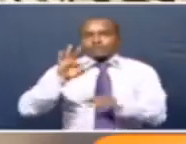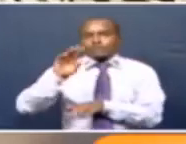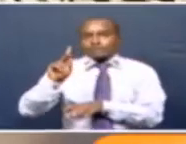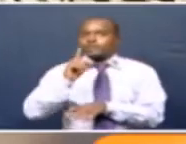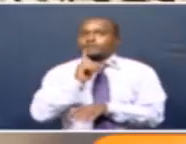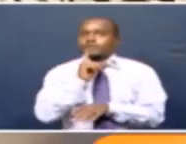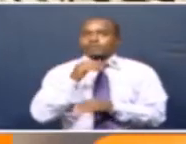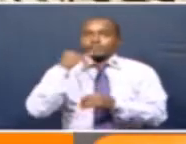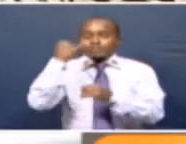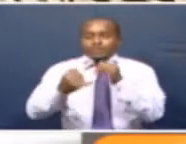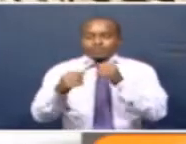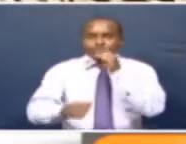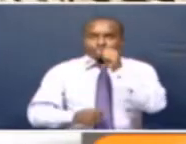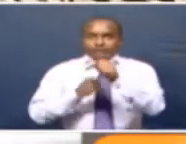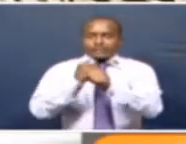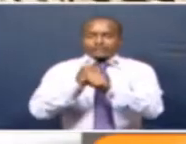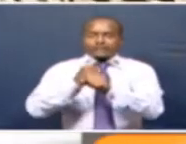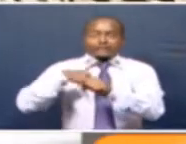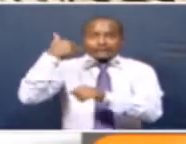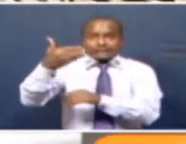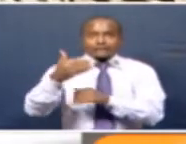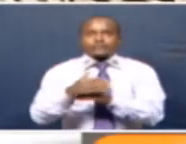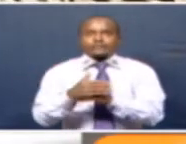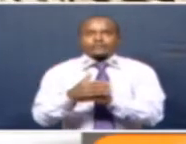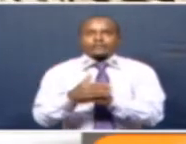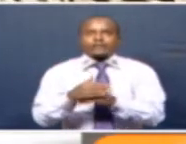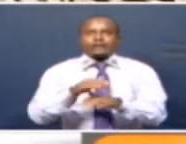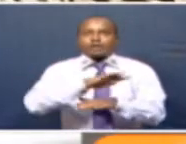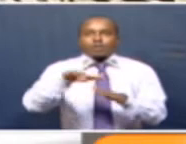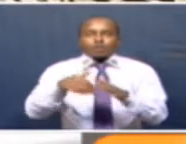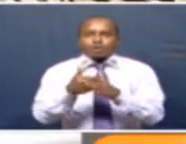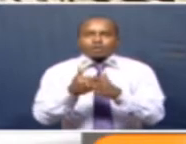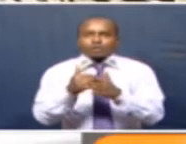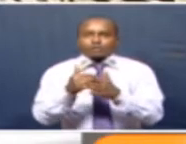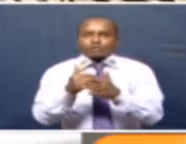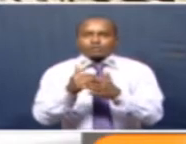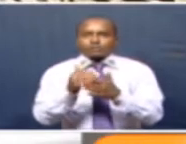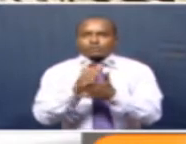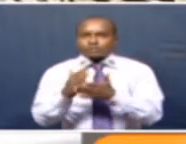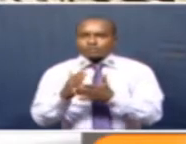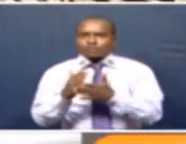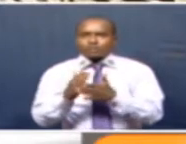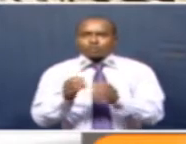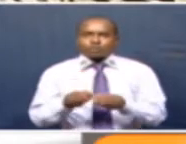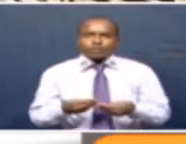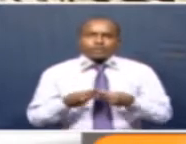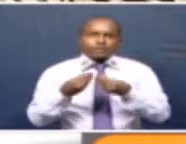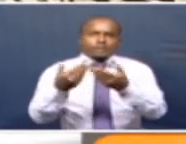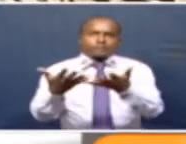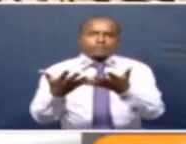kuwa kufikia mwishoni mwa mwaka ujao, sajili zote 61 za ardhi nchini zitaelekezwa katika mfumo